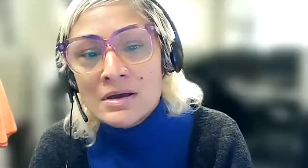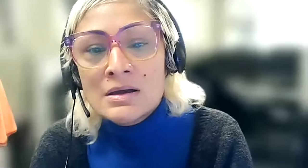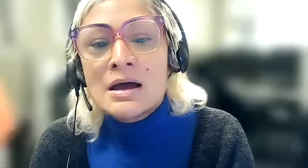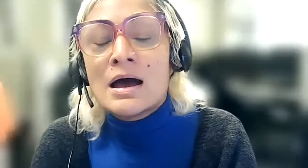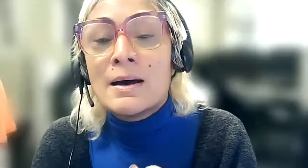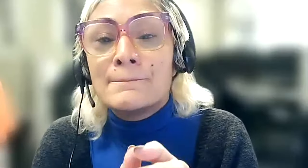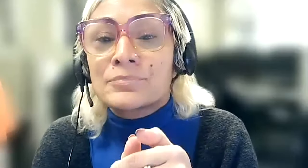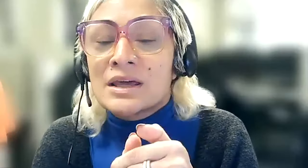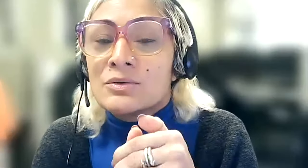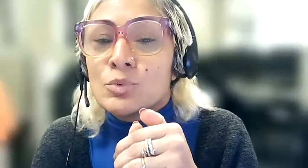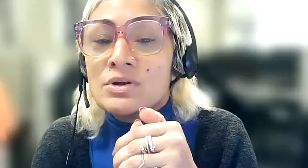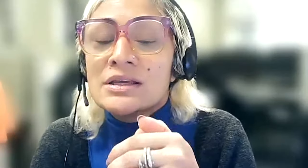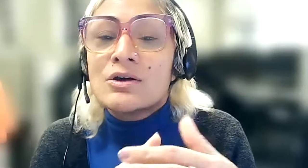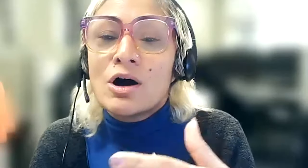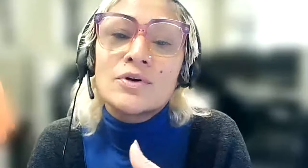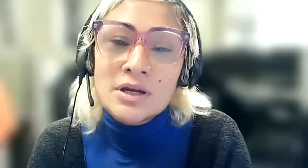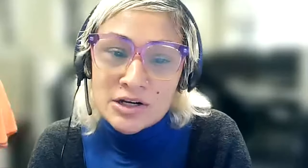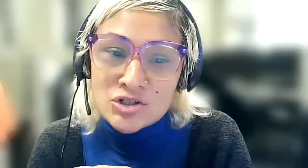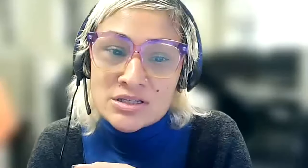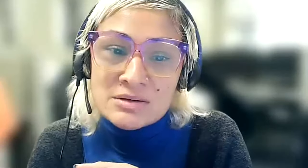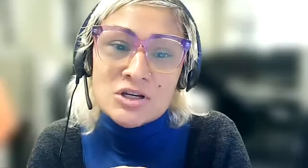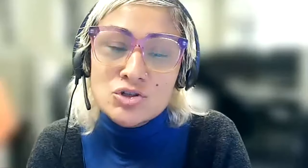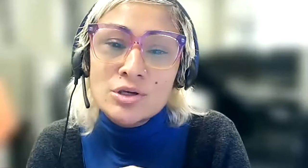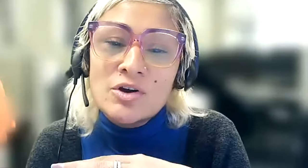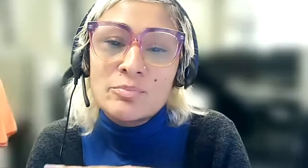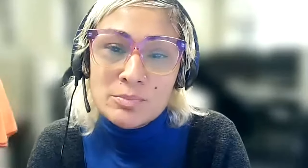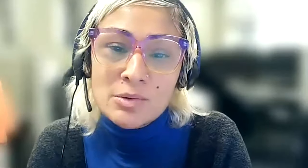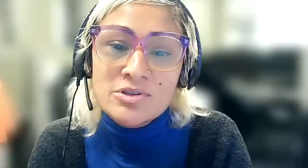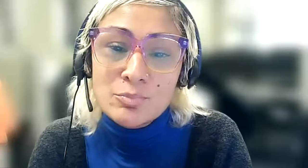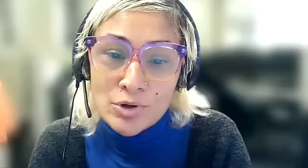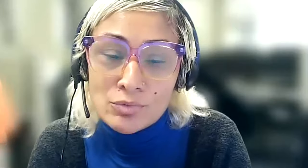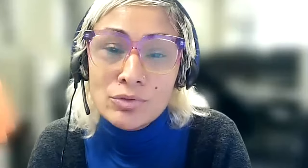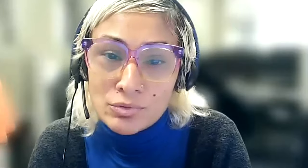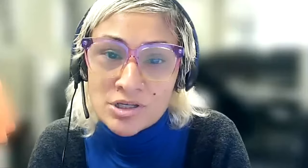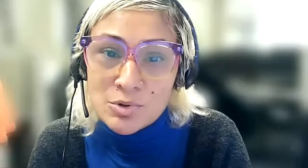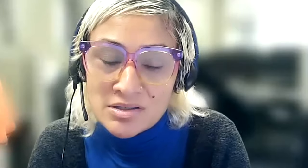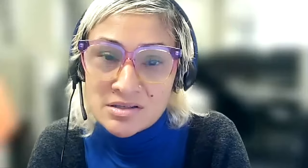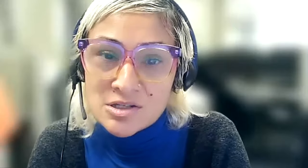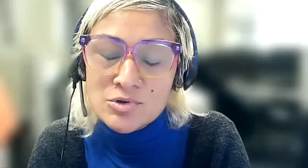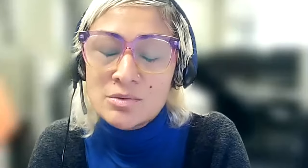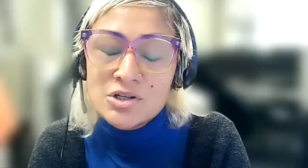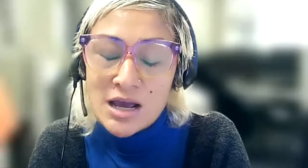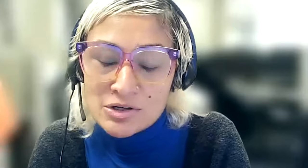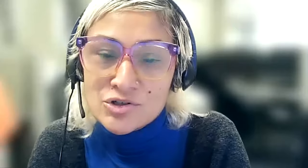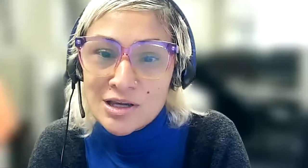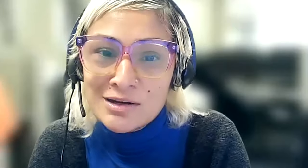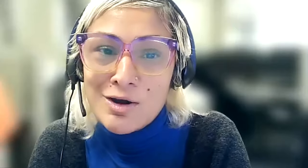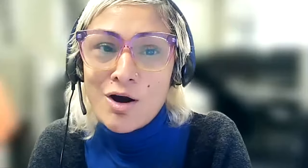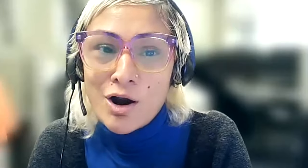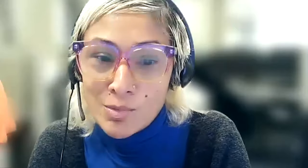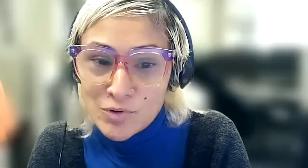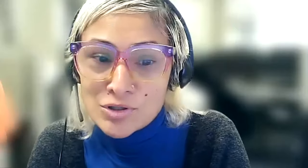above, that we really can offer connections to make sure that you have people that will support you through these processes, which can be challenging